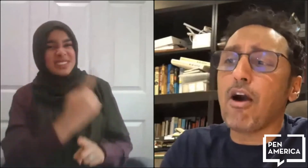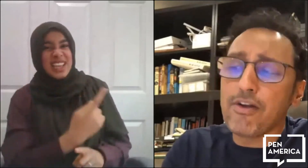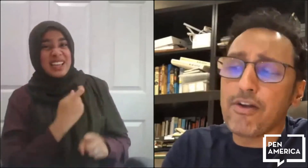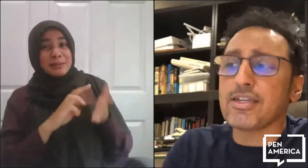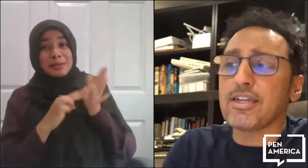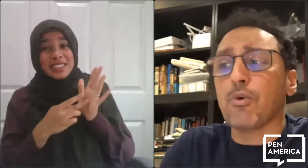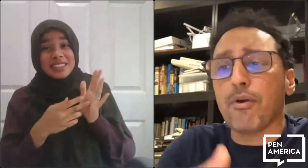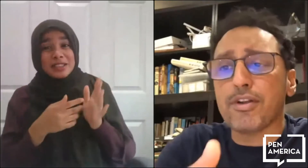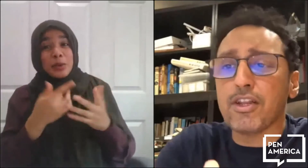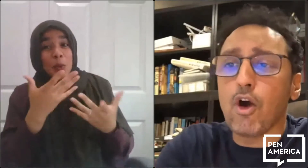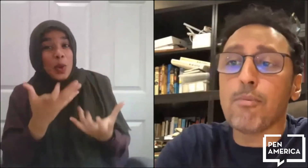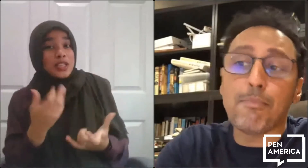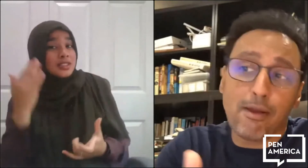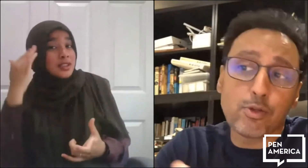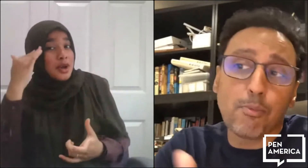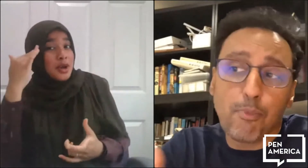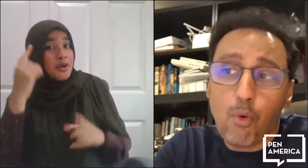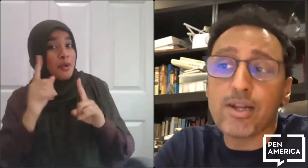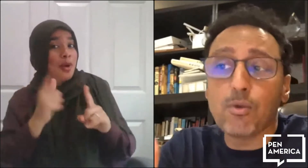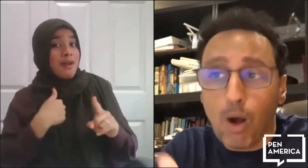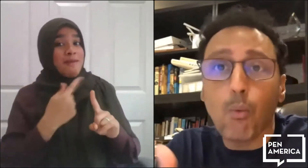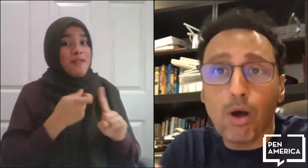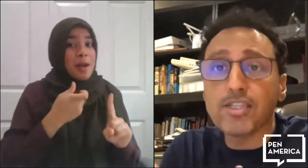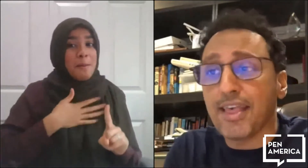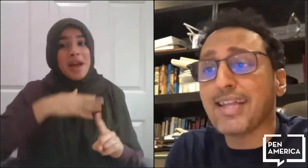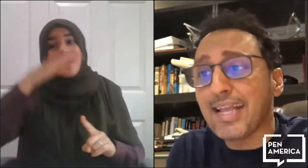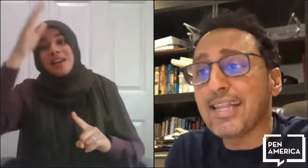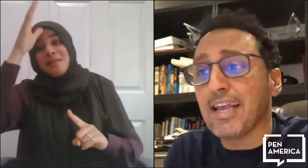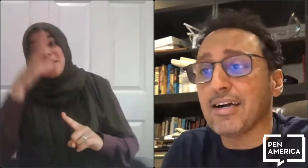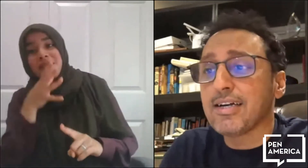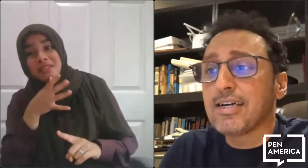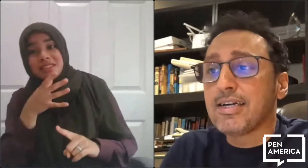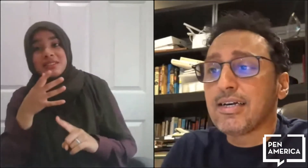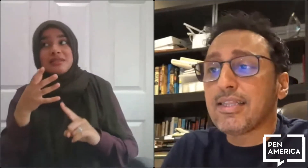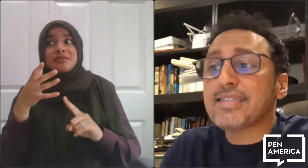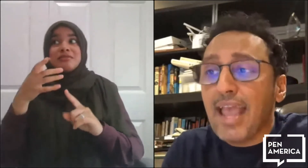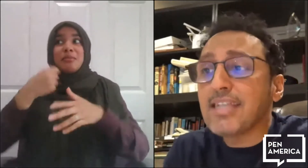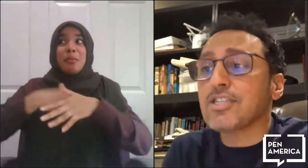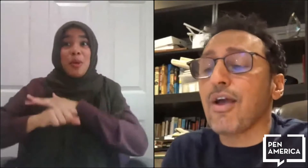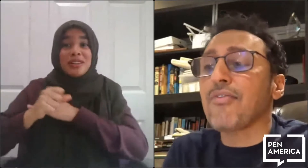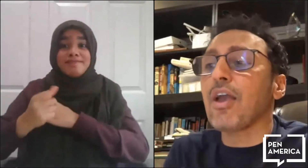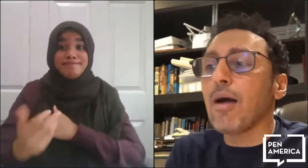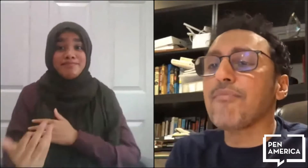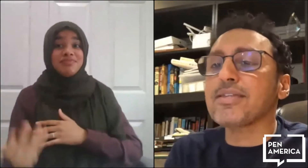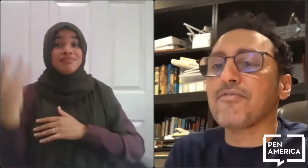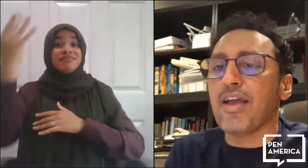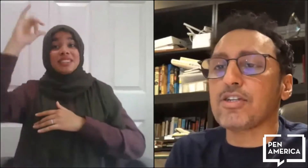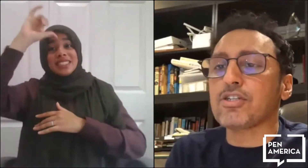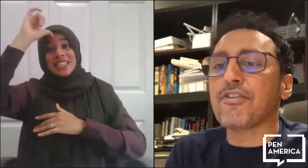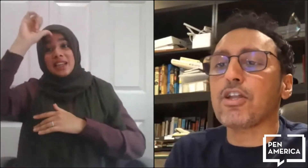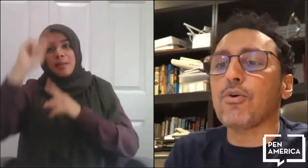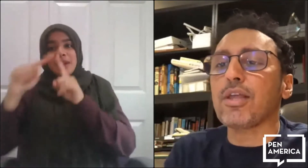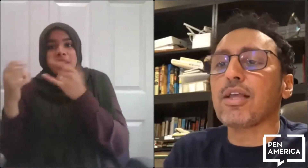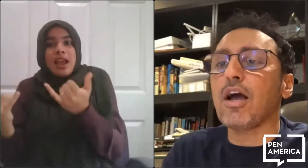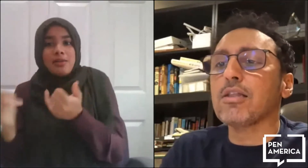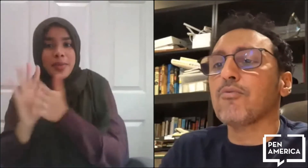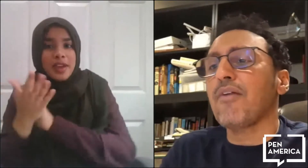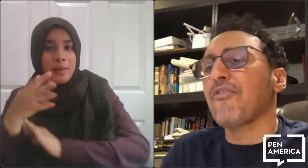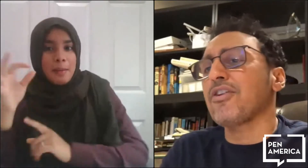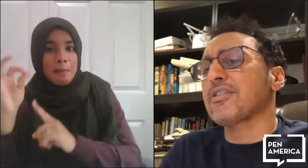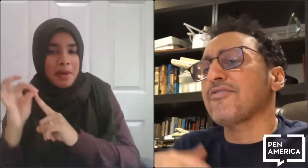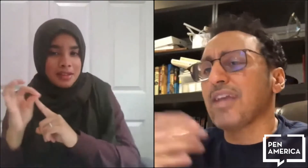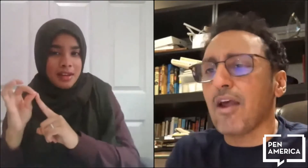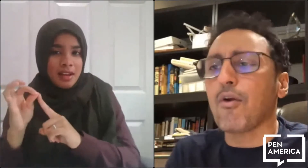my origins, and as you already know, my parents were born in what was then India. This answer had the obvious advantage of connoting not